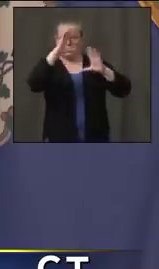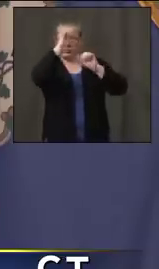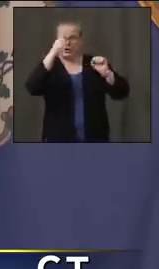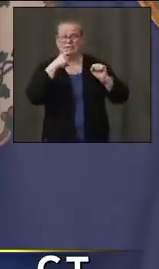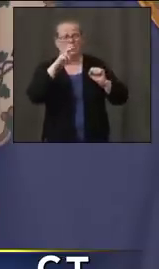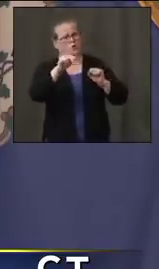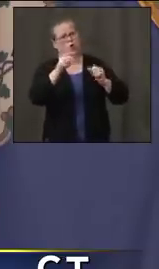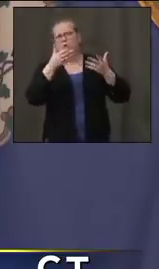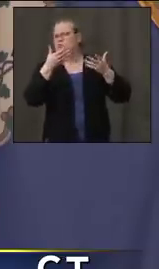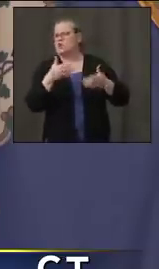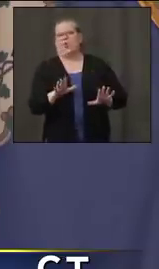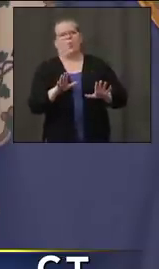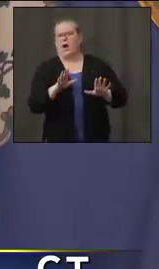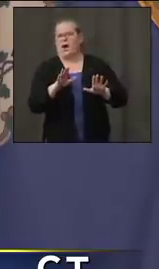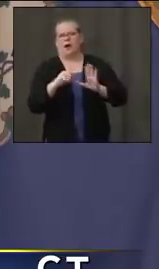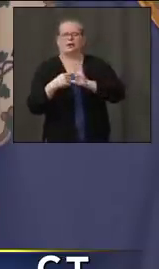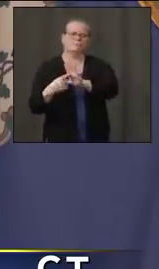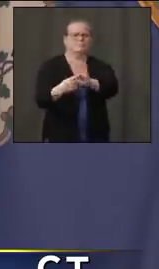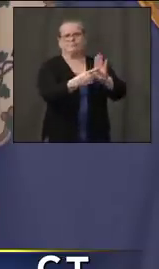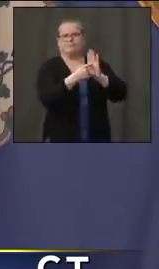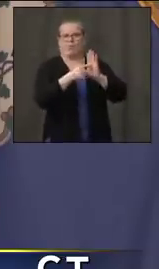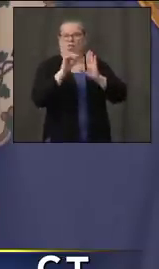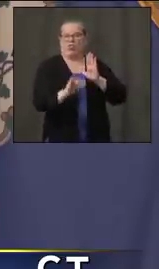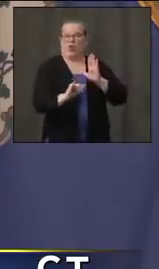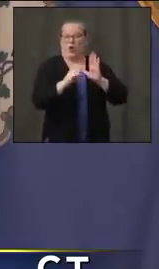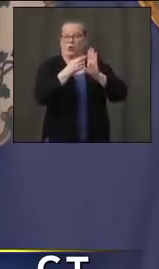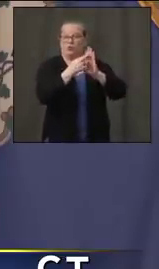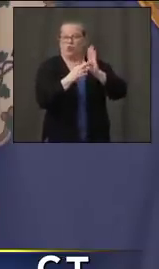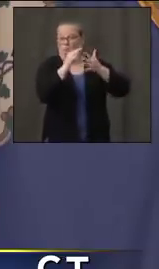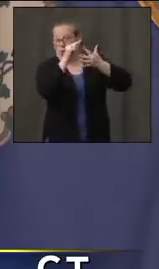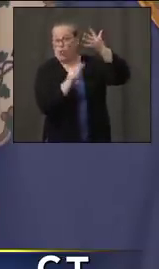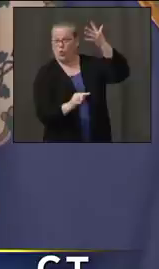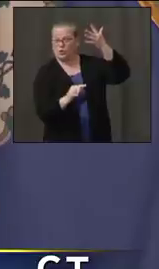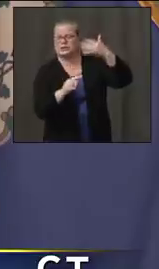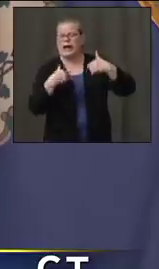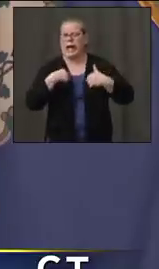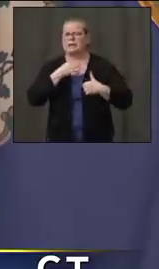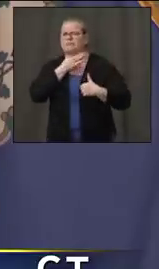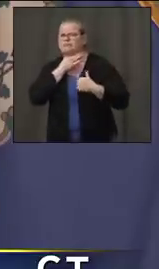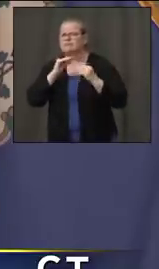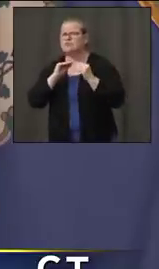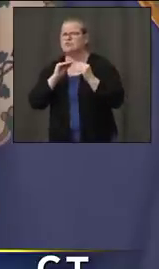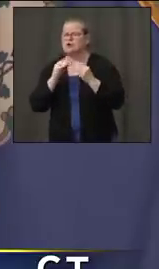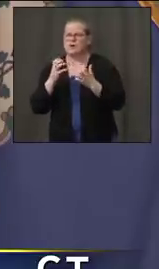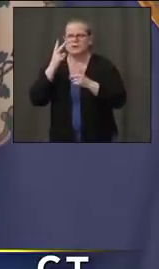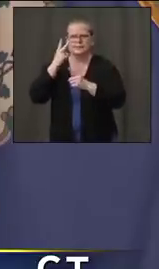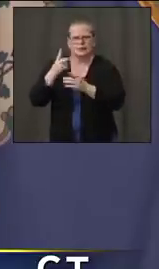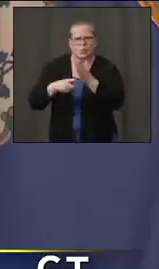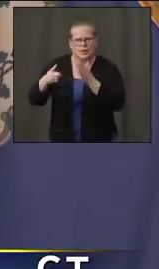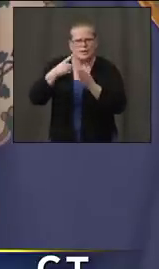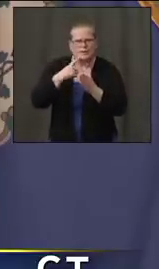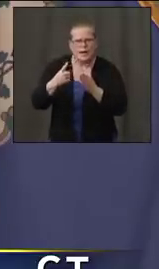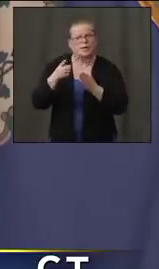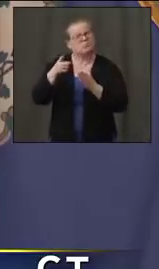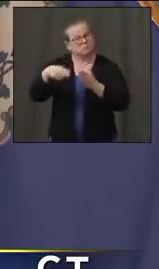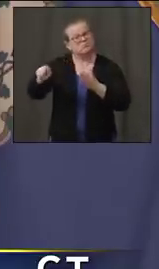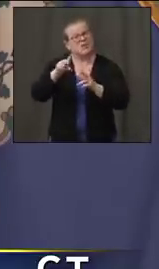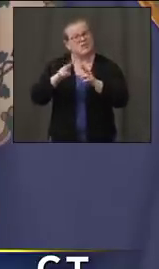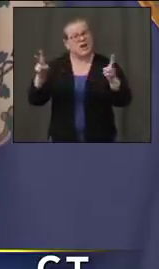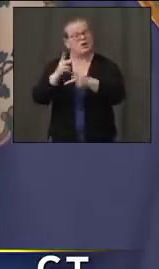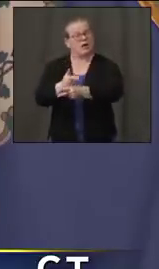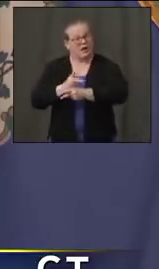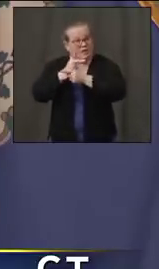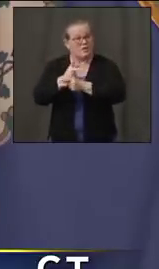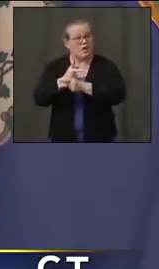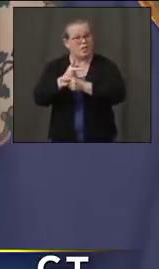say. And they were very cautious, as I think we should be. I had to look at churches and other houses of worship